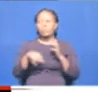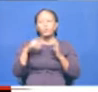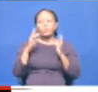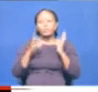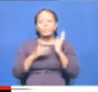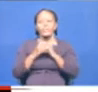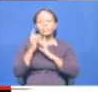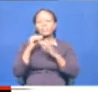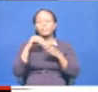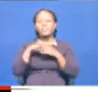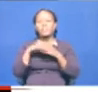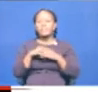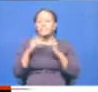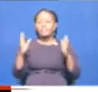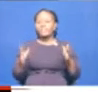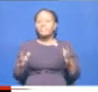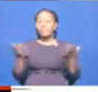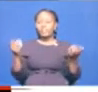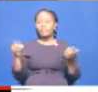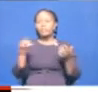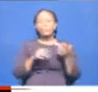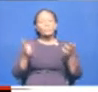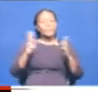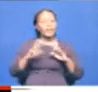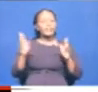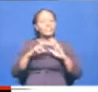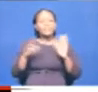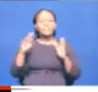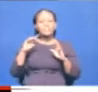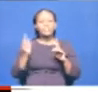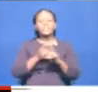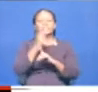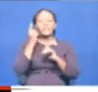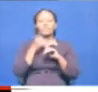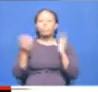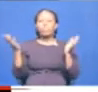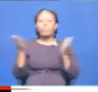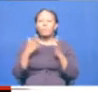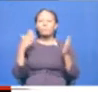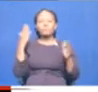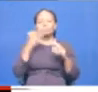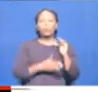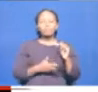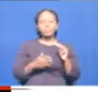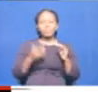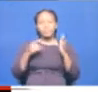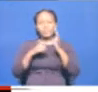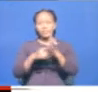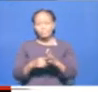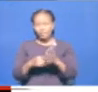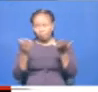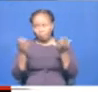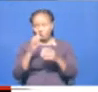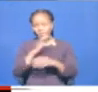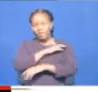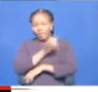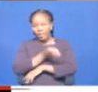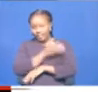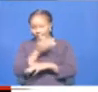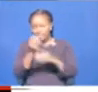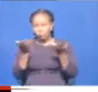to pick up where we left off. And you're seeing that. You're seeing the revived energy from both sides of the table, from the